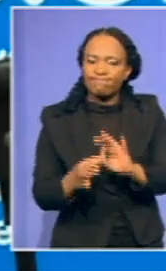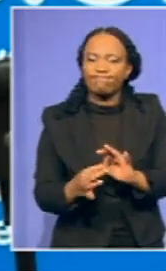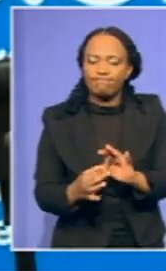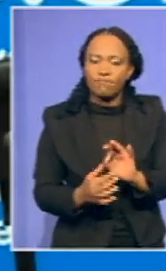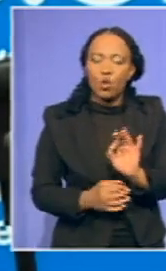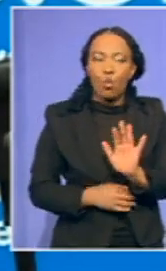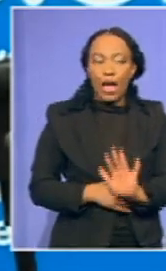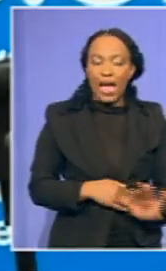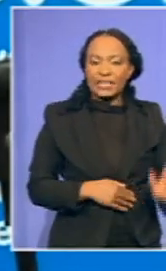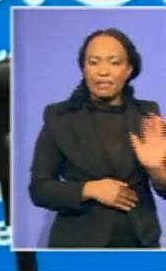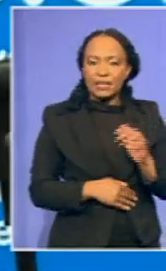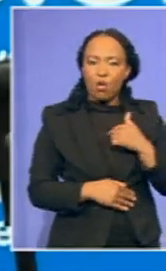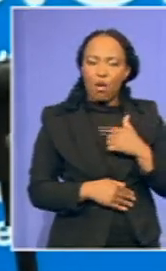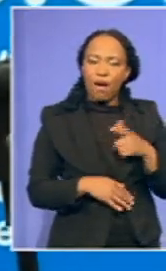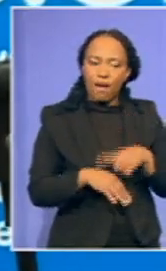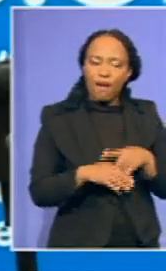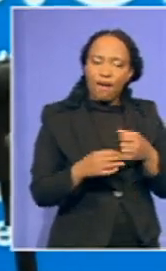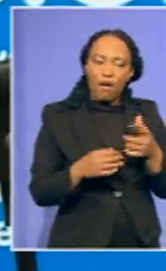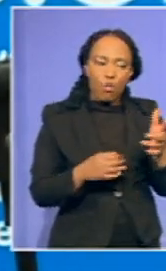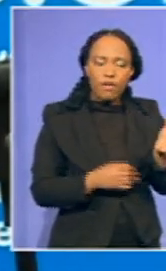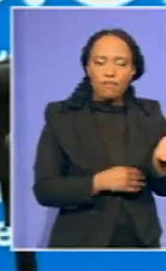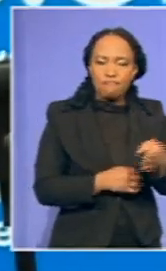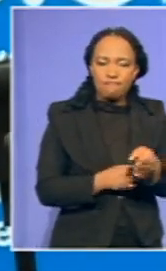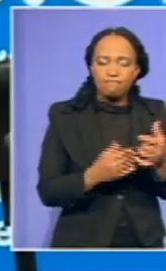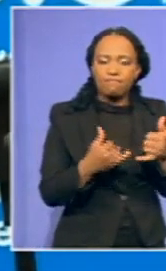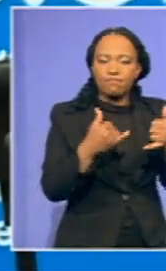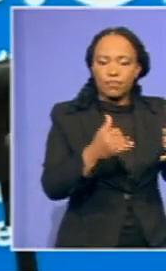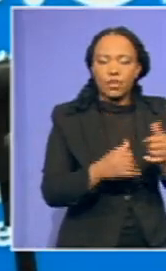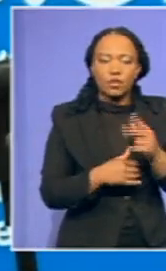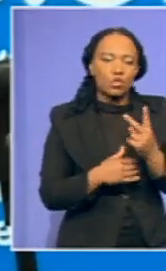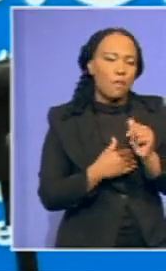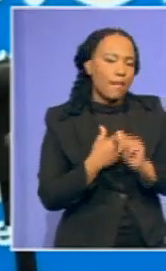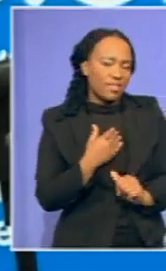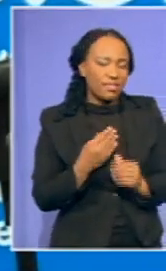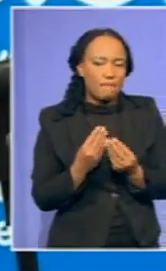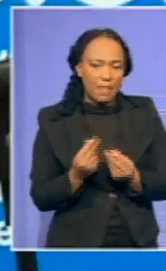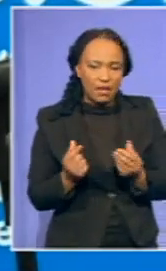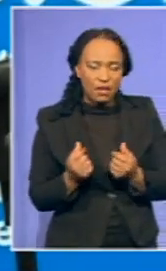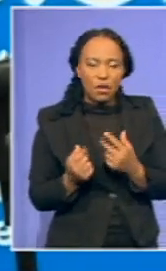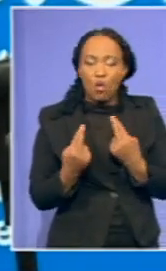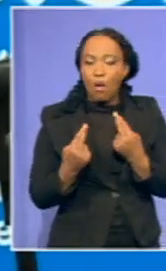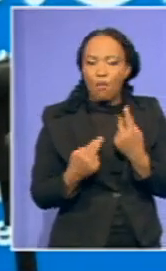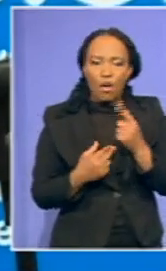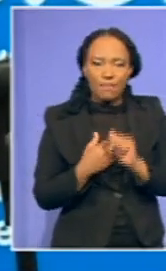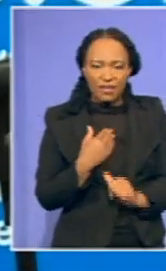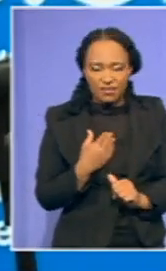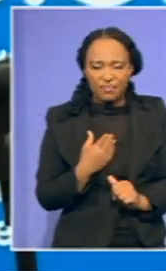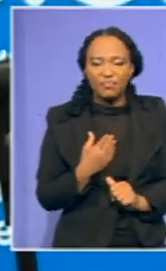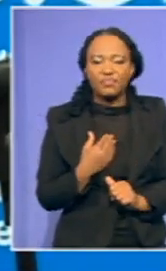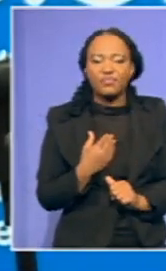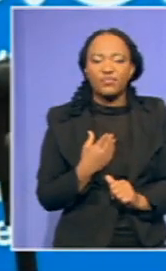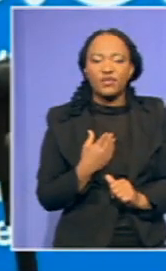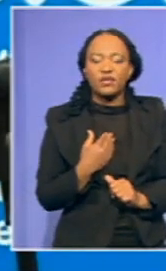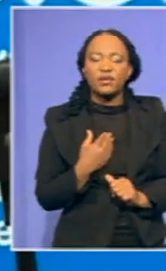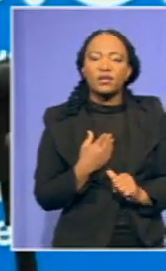what we have in terms of the award. So now it means 2 months for material is the maximum, but we hope it becomes a month. And